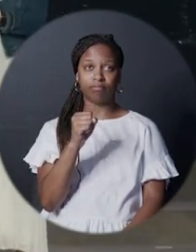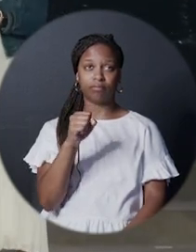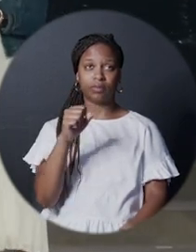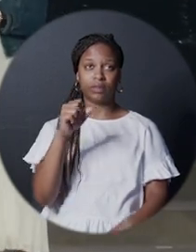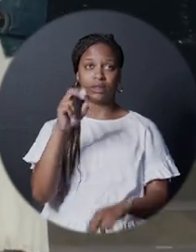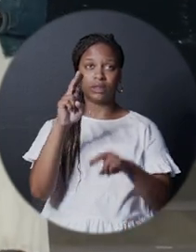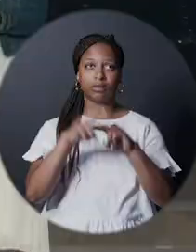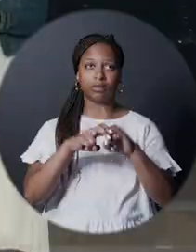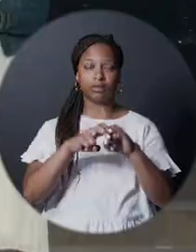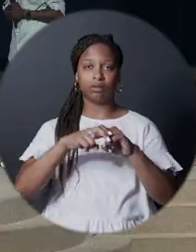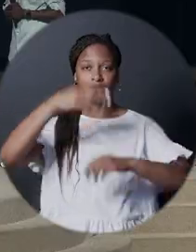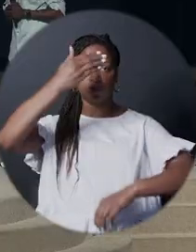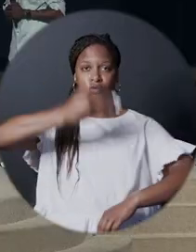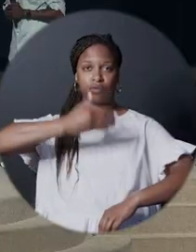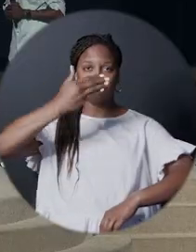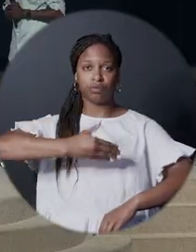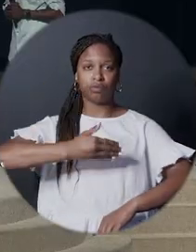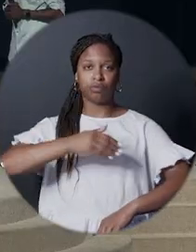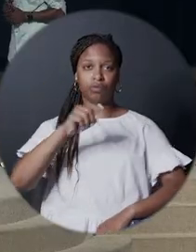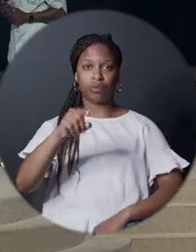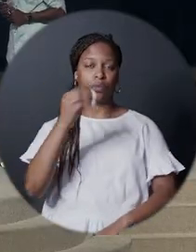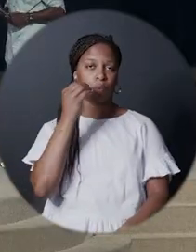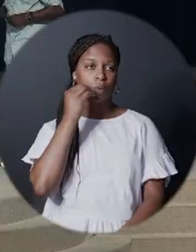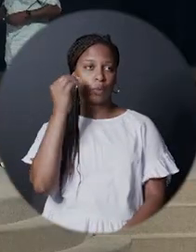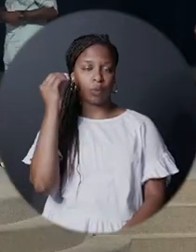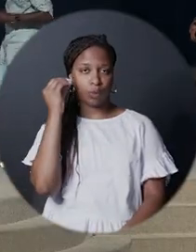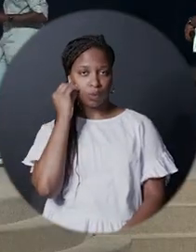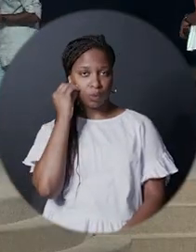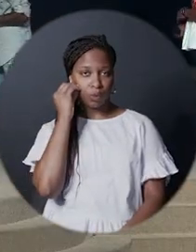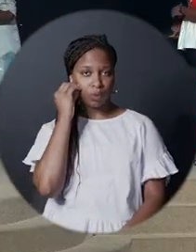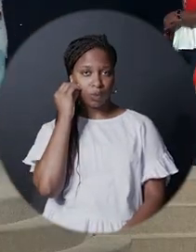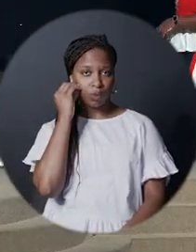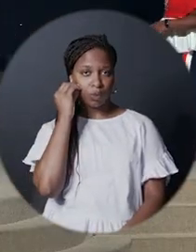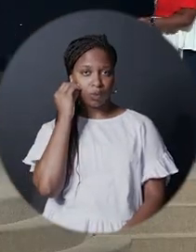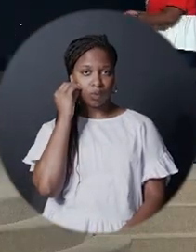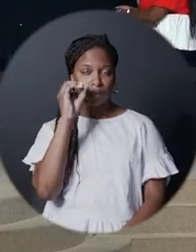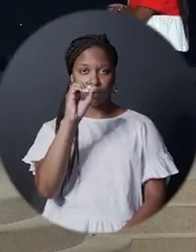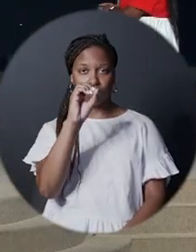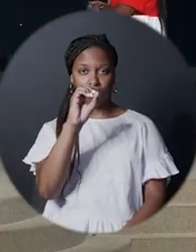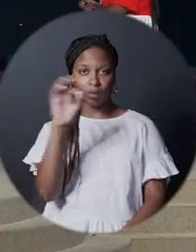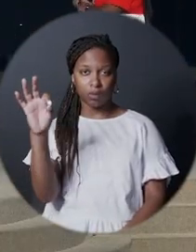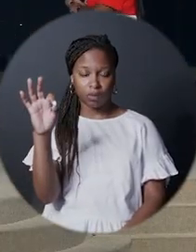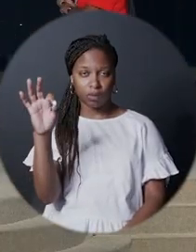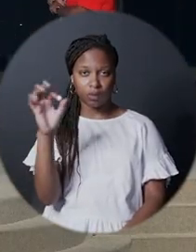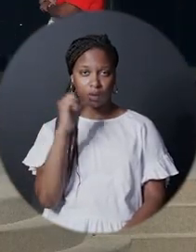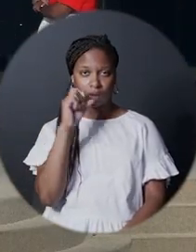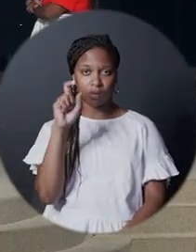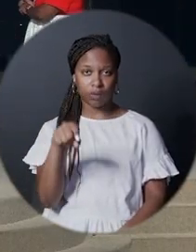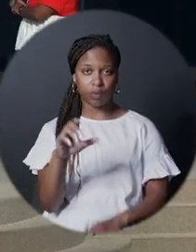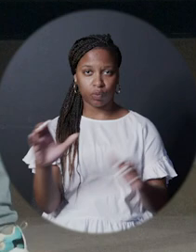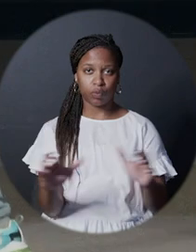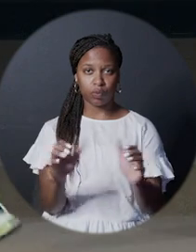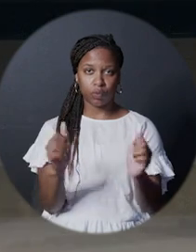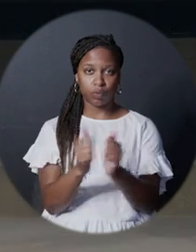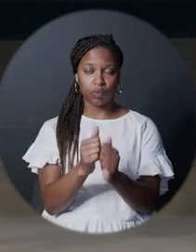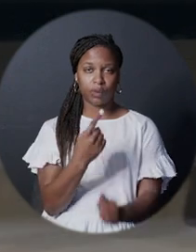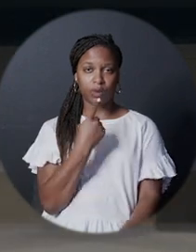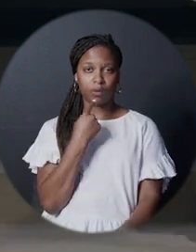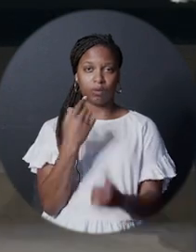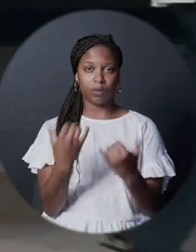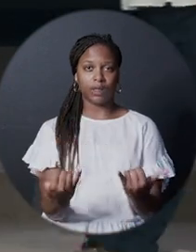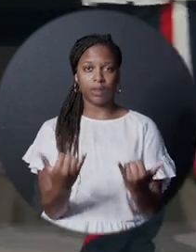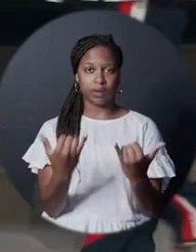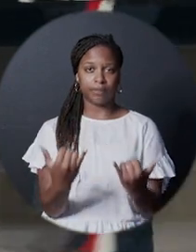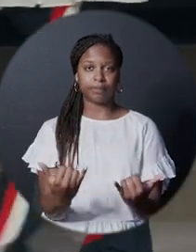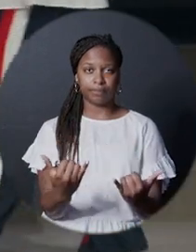and just sit in this section, just sit in this section right here. For those of you all at home, turn everything off that doesn't have